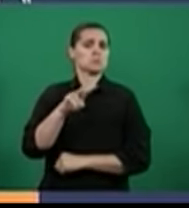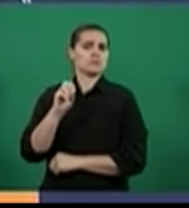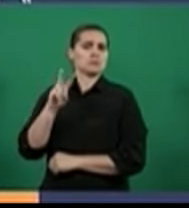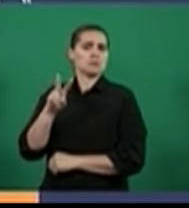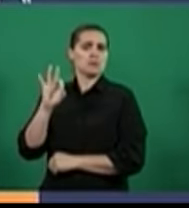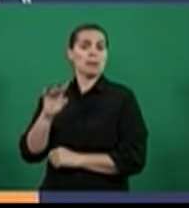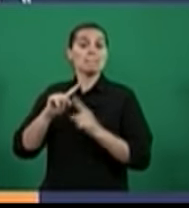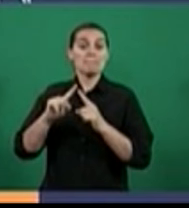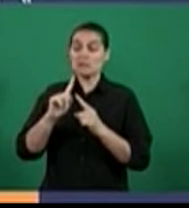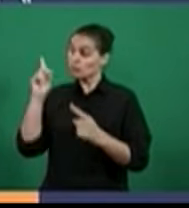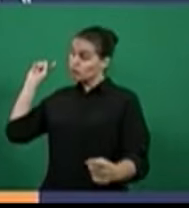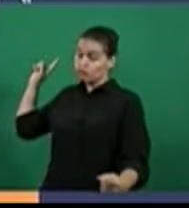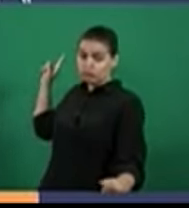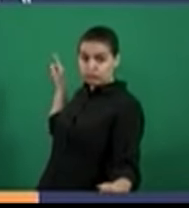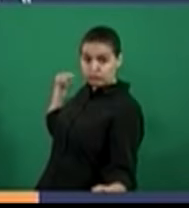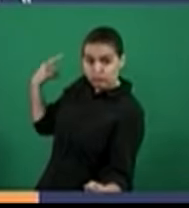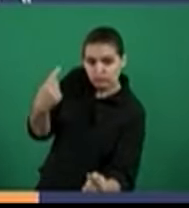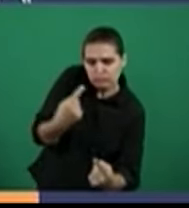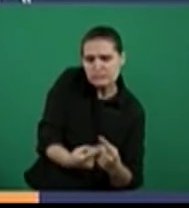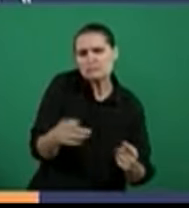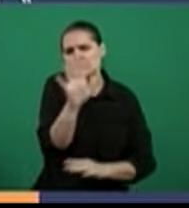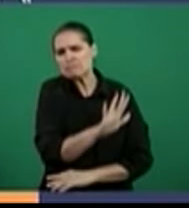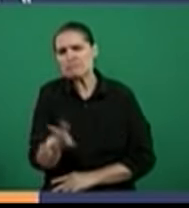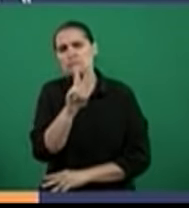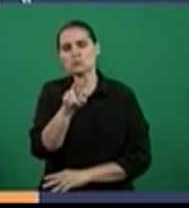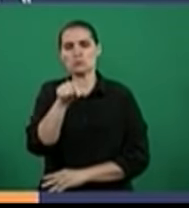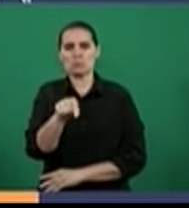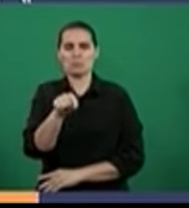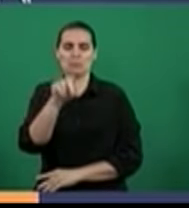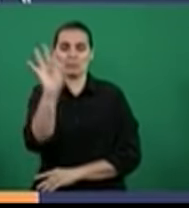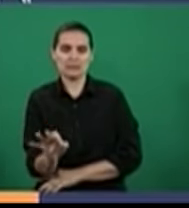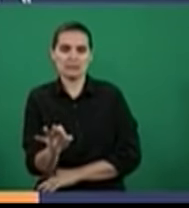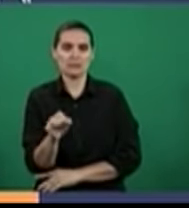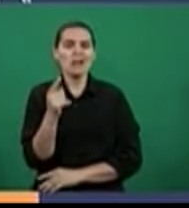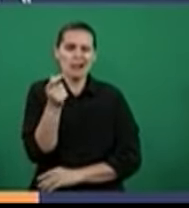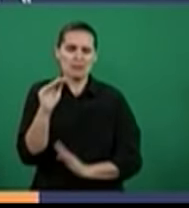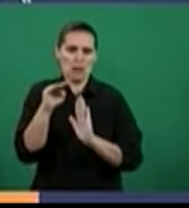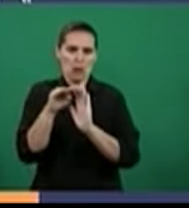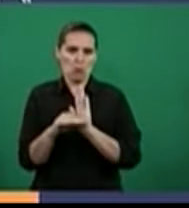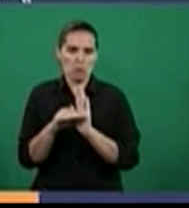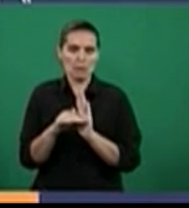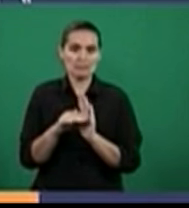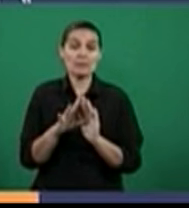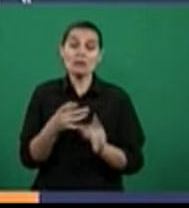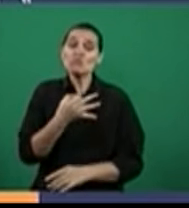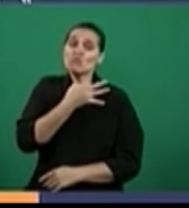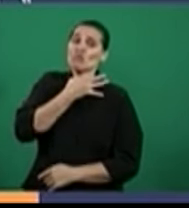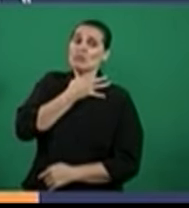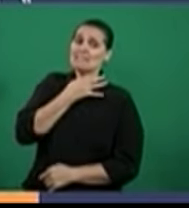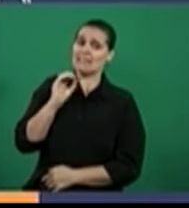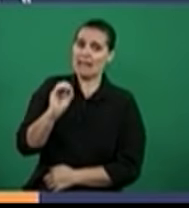longer-run averages, which are around 2%. The risks to this growth forecast